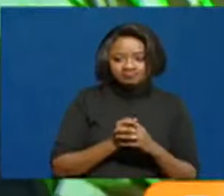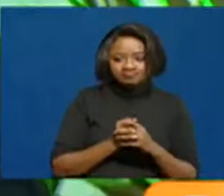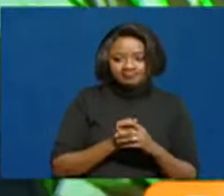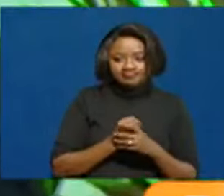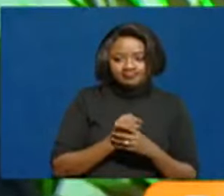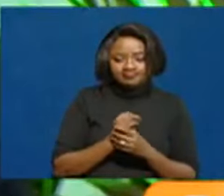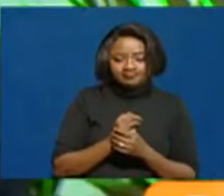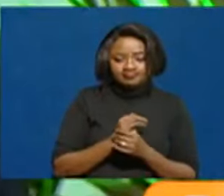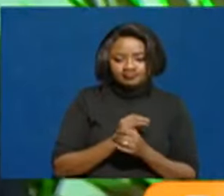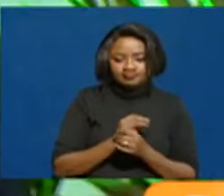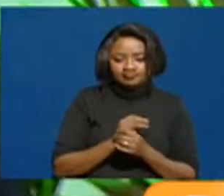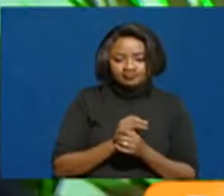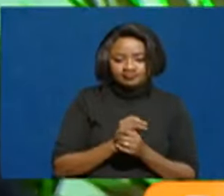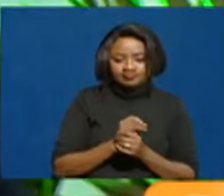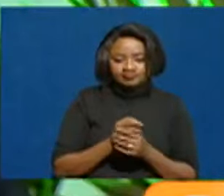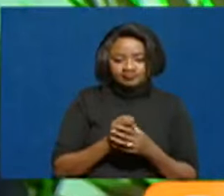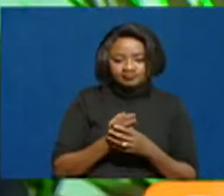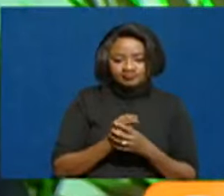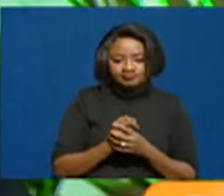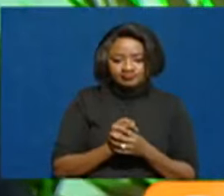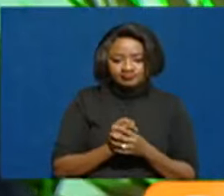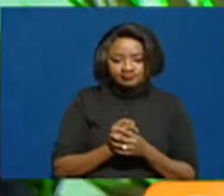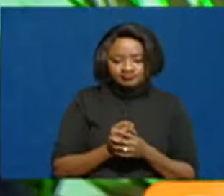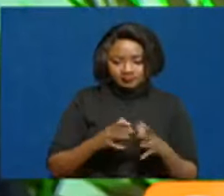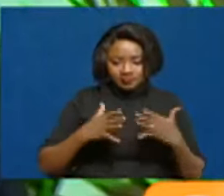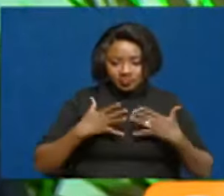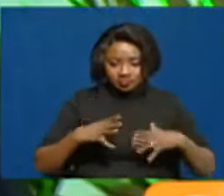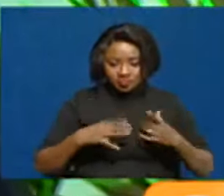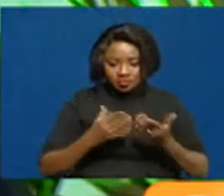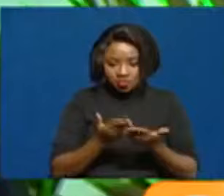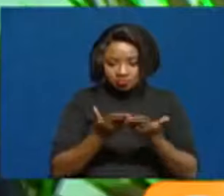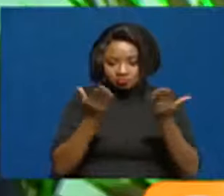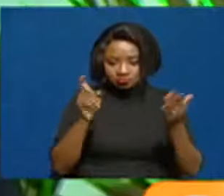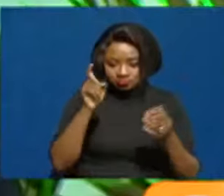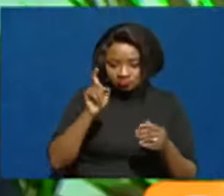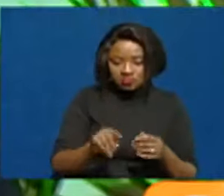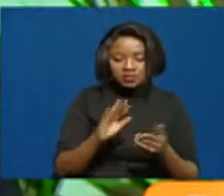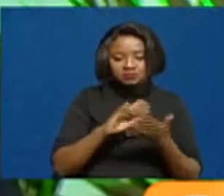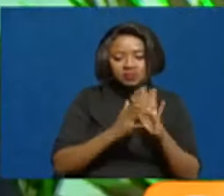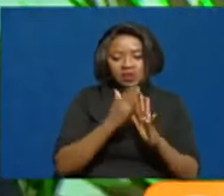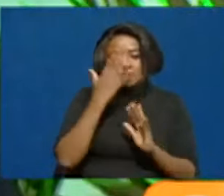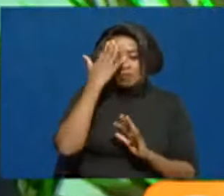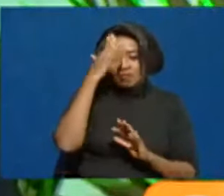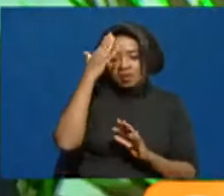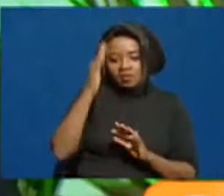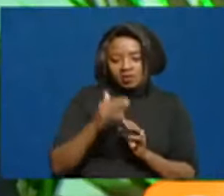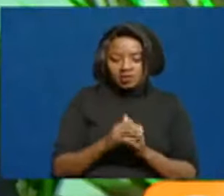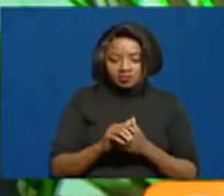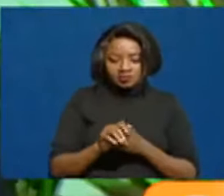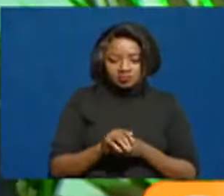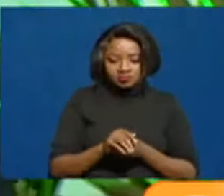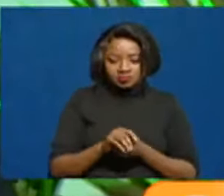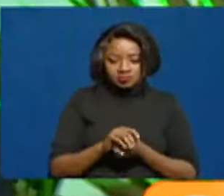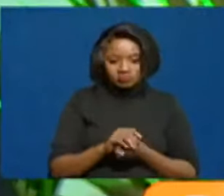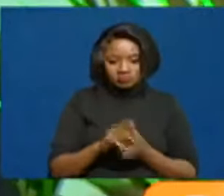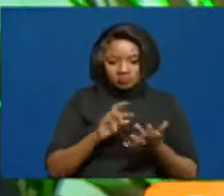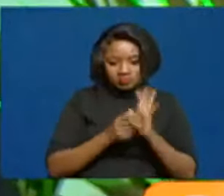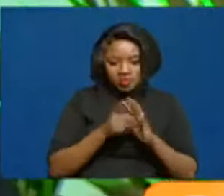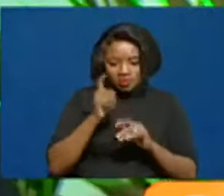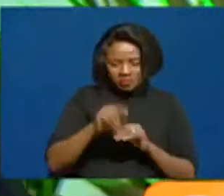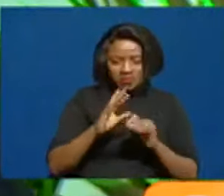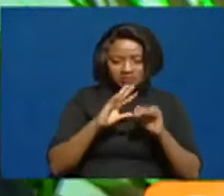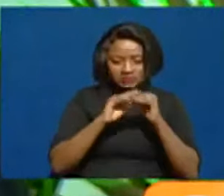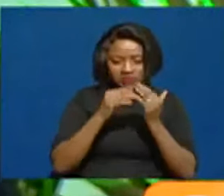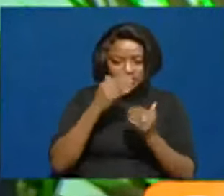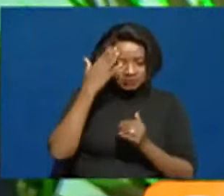Mm-hmm. People must be made to be aware. So there has to be public awareness. Mm-hmm.